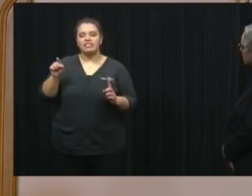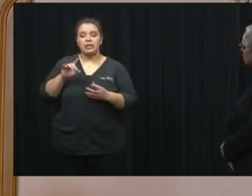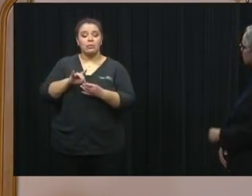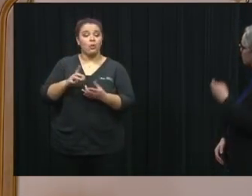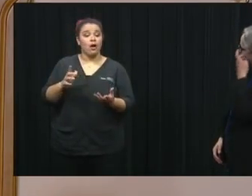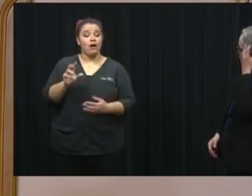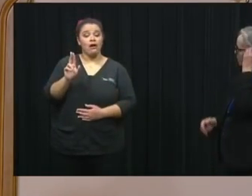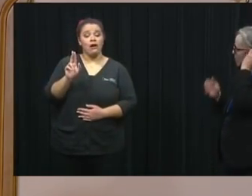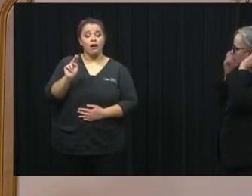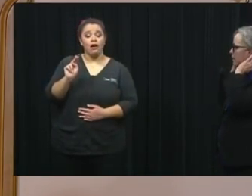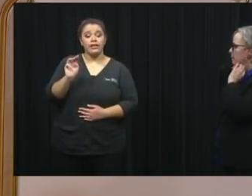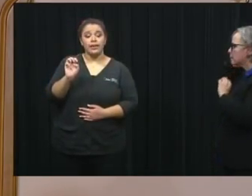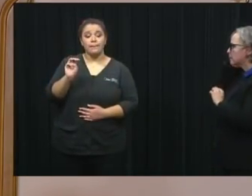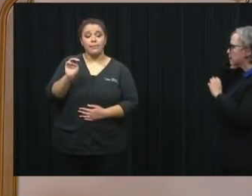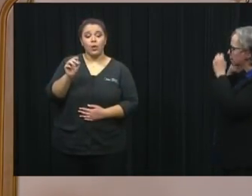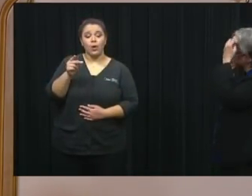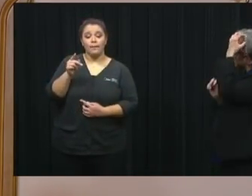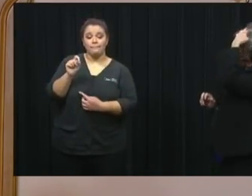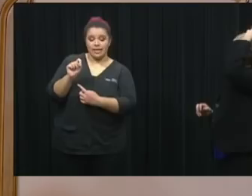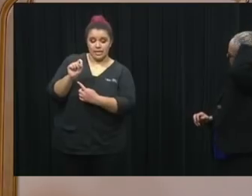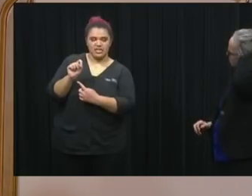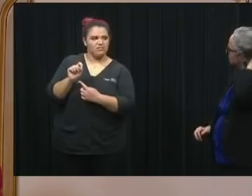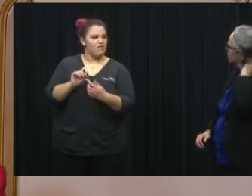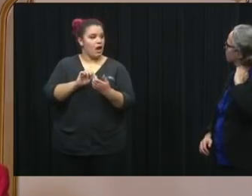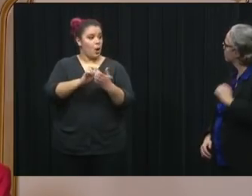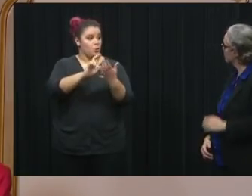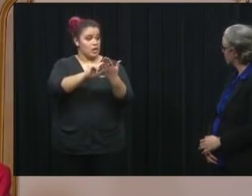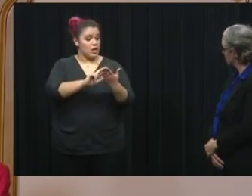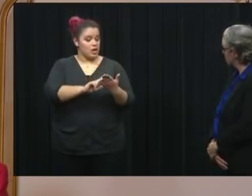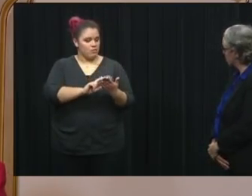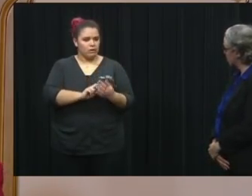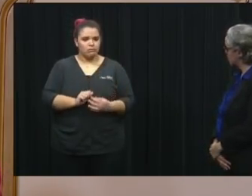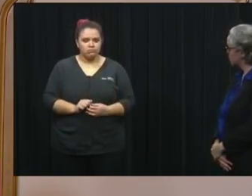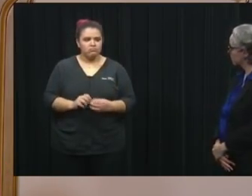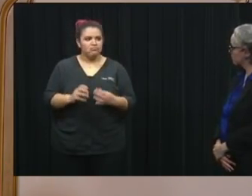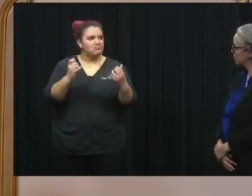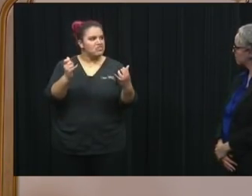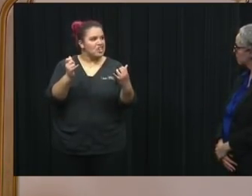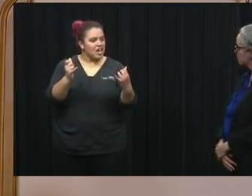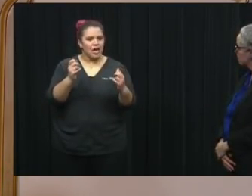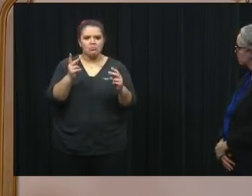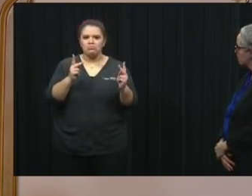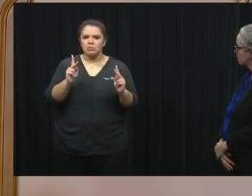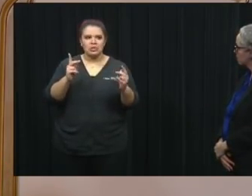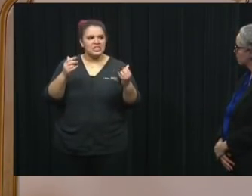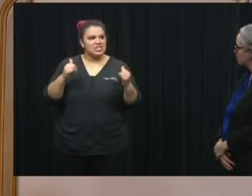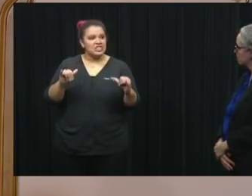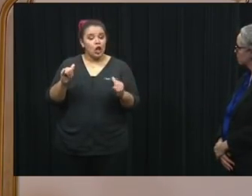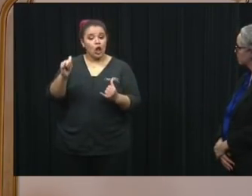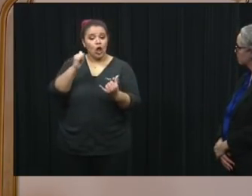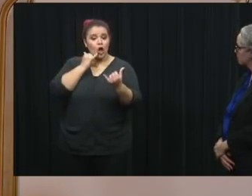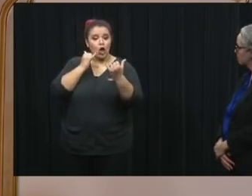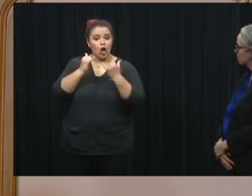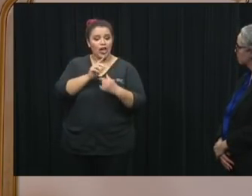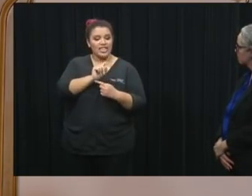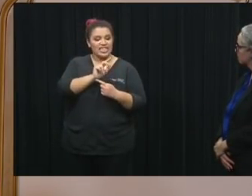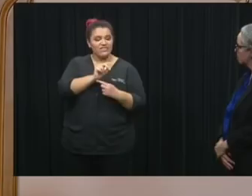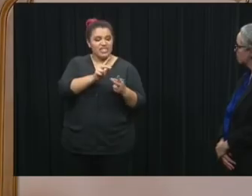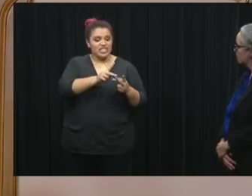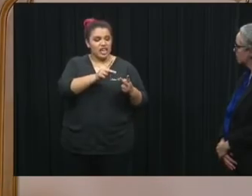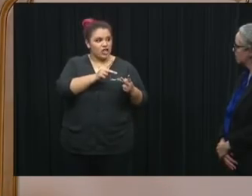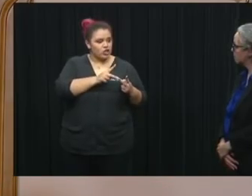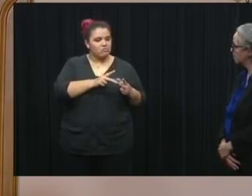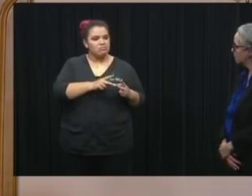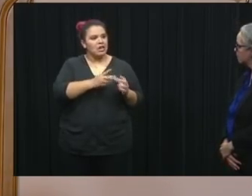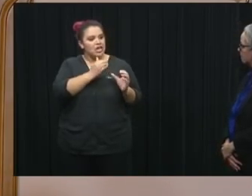benefit sign-up process. As late as today, people are still calling us at our television station, still emailing us,